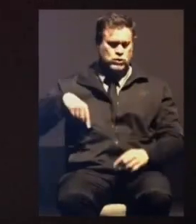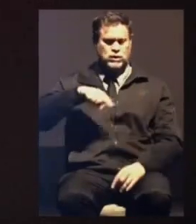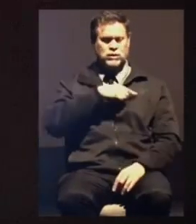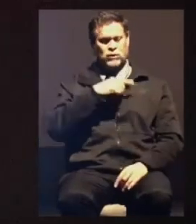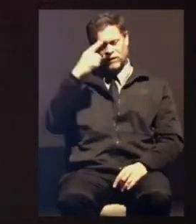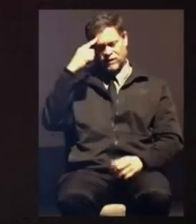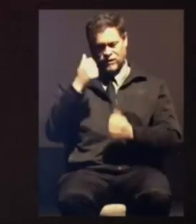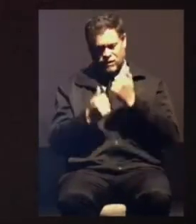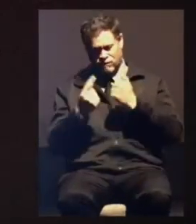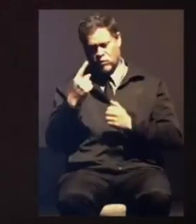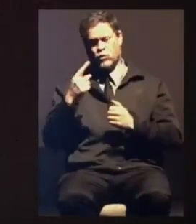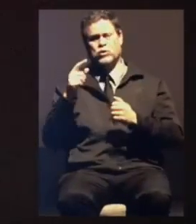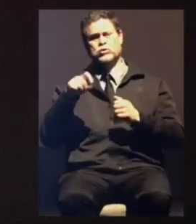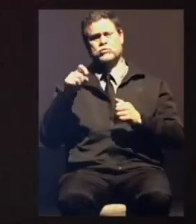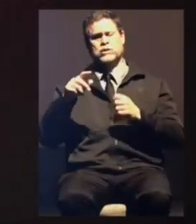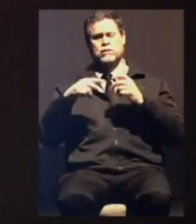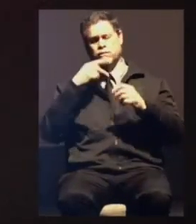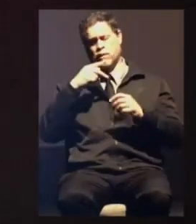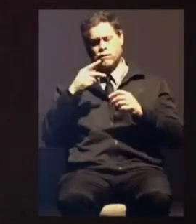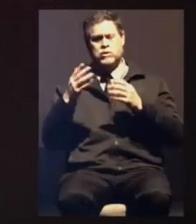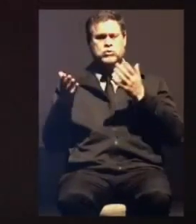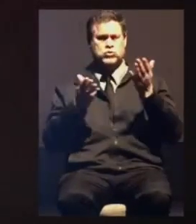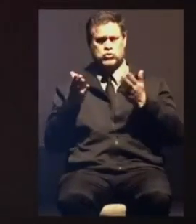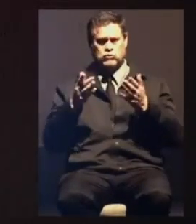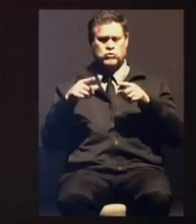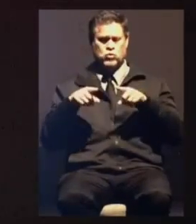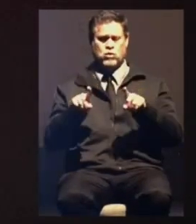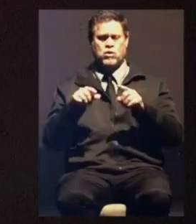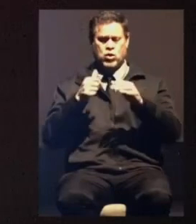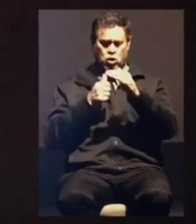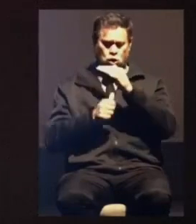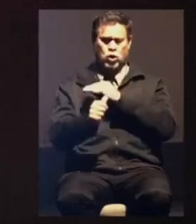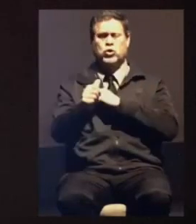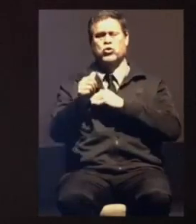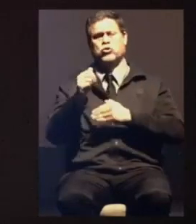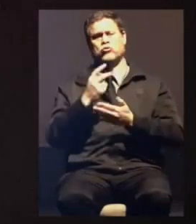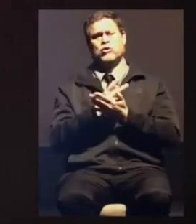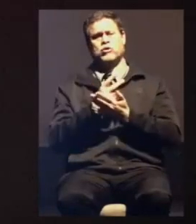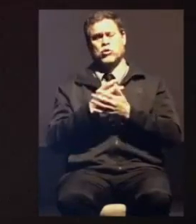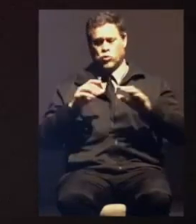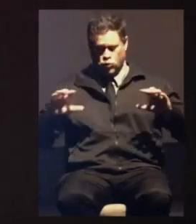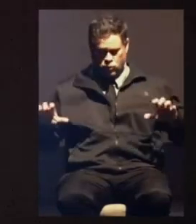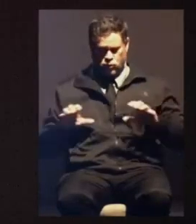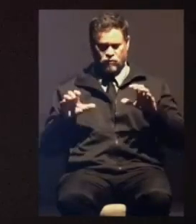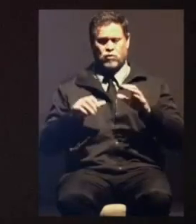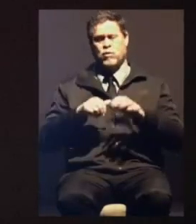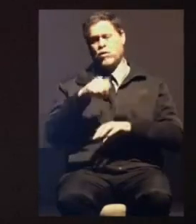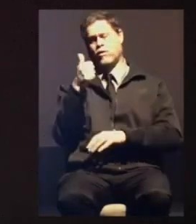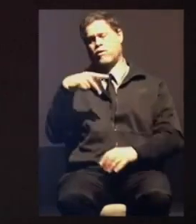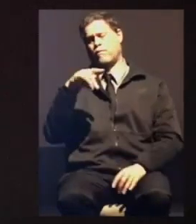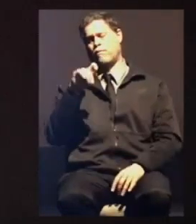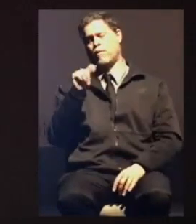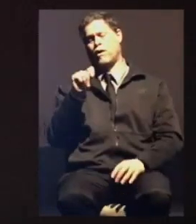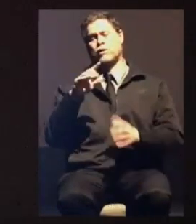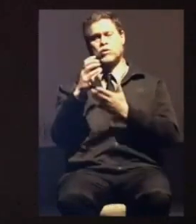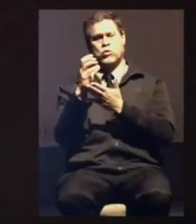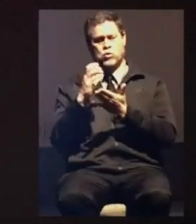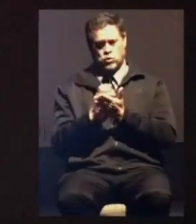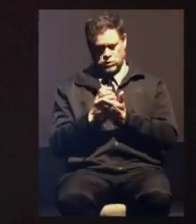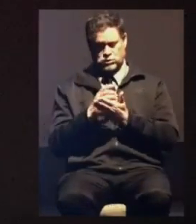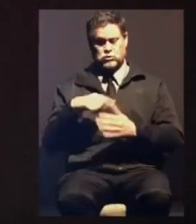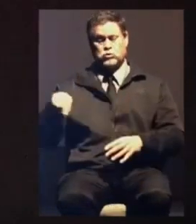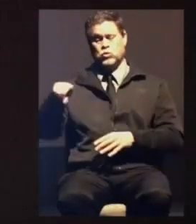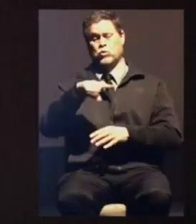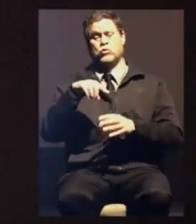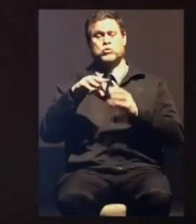everybody should do public service while they're an undergraduate. So we performed another pilot course, and those